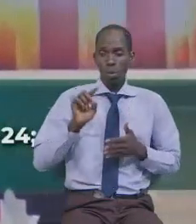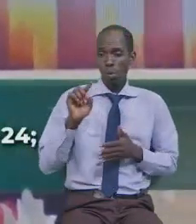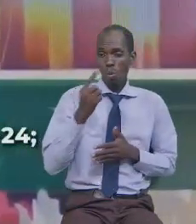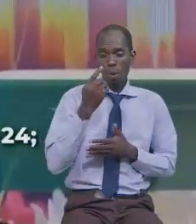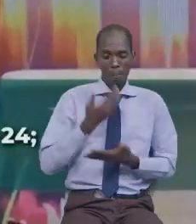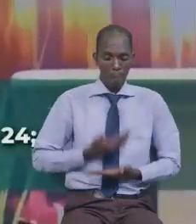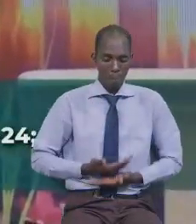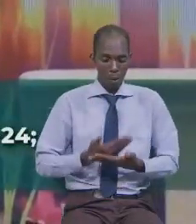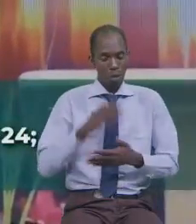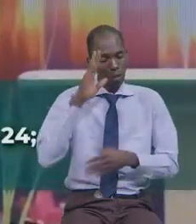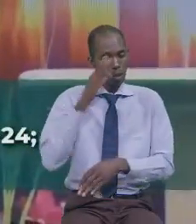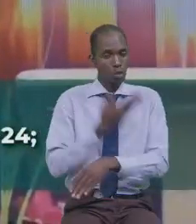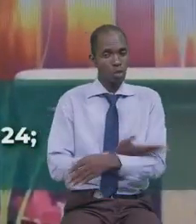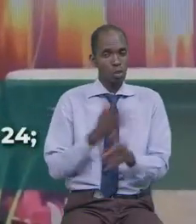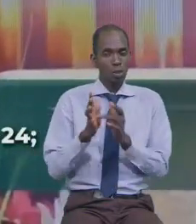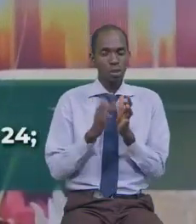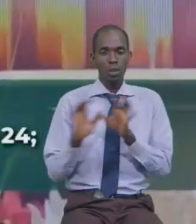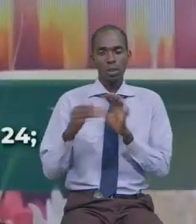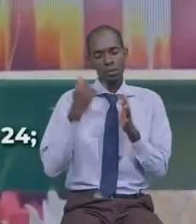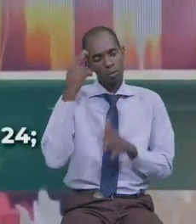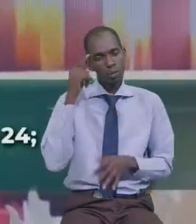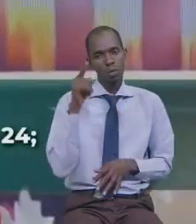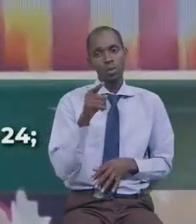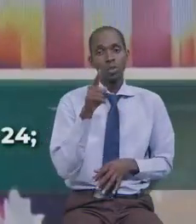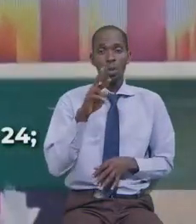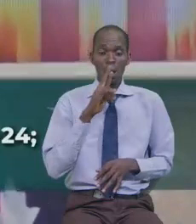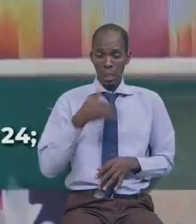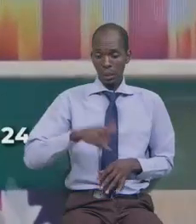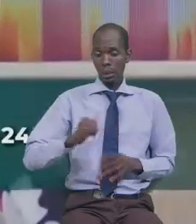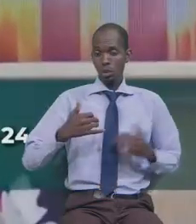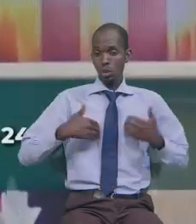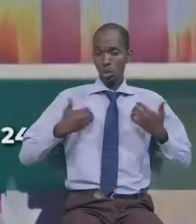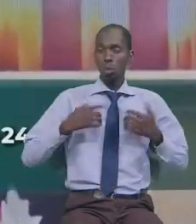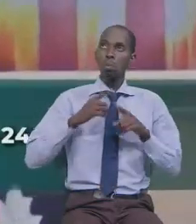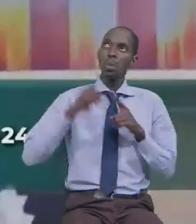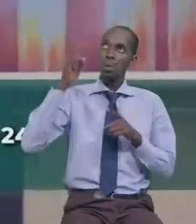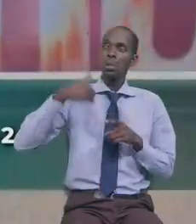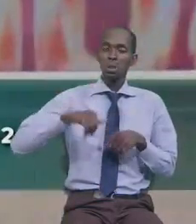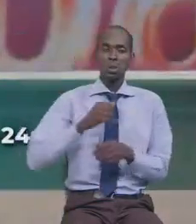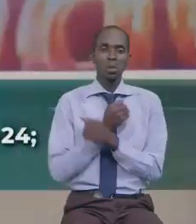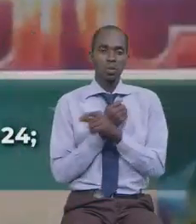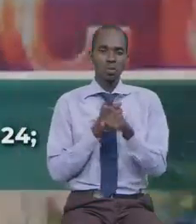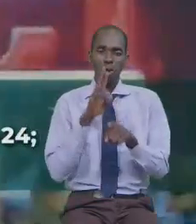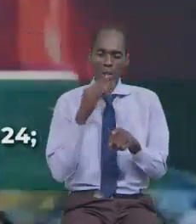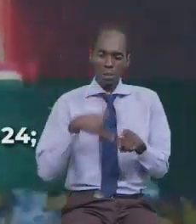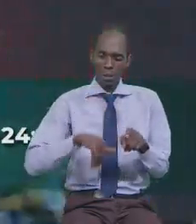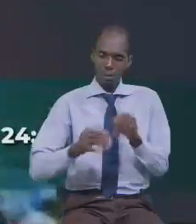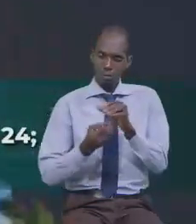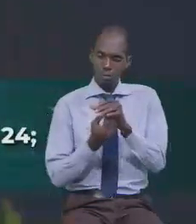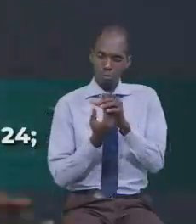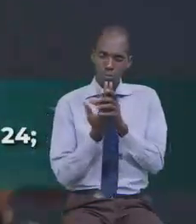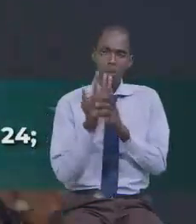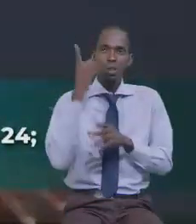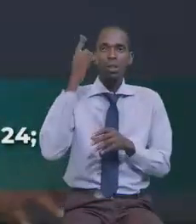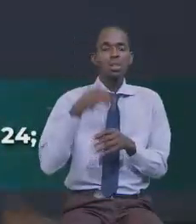You are young, but he loves you. You are growing, but he loves you. Sometimes you are